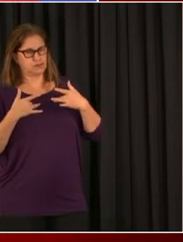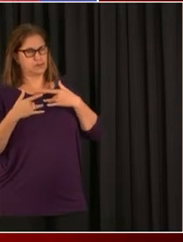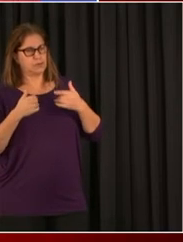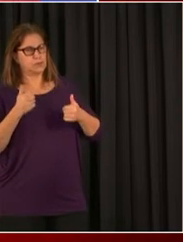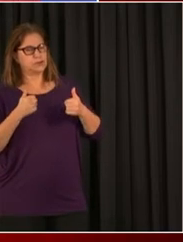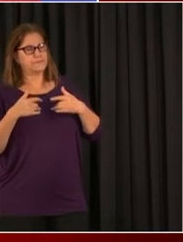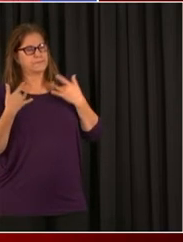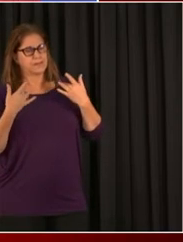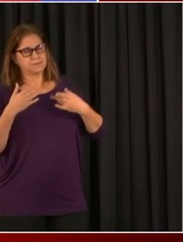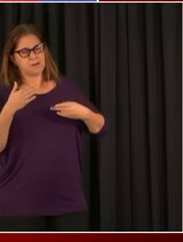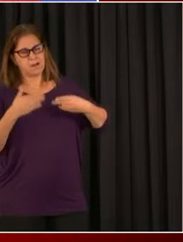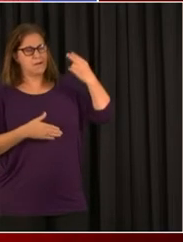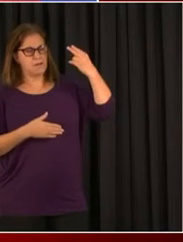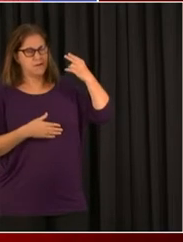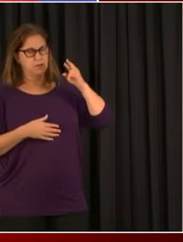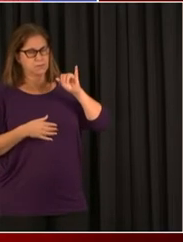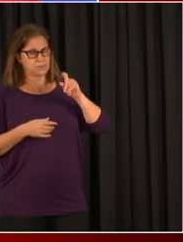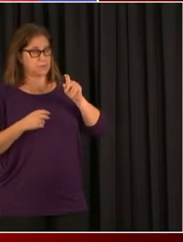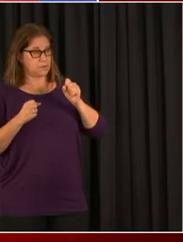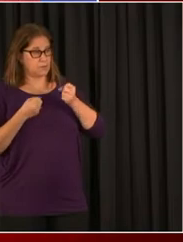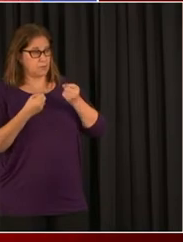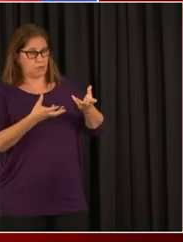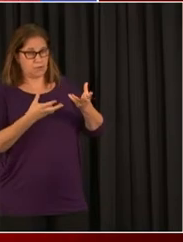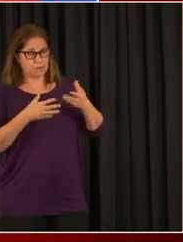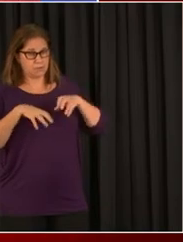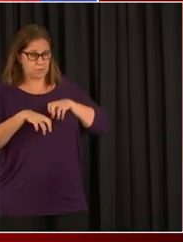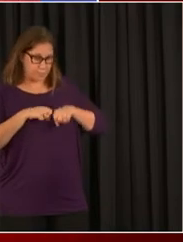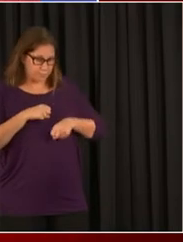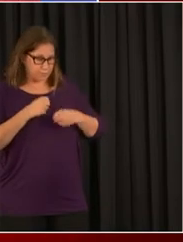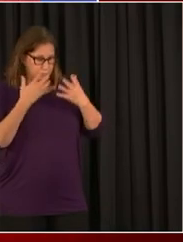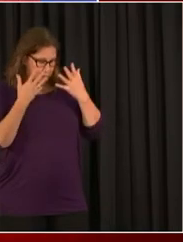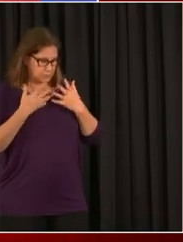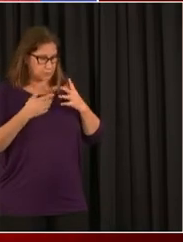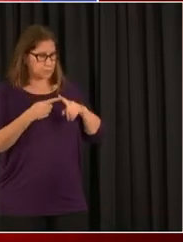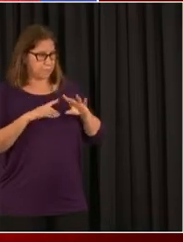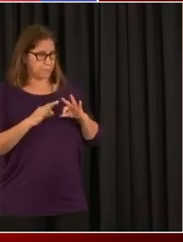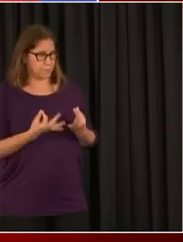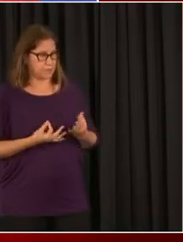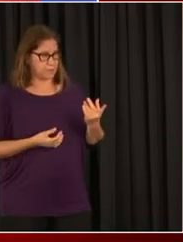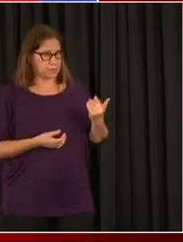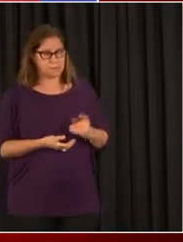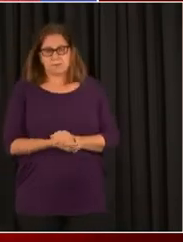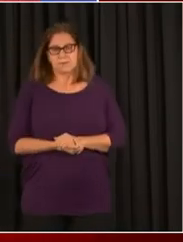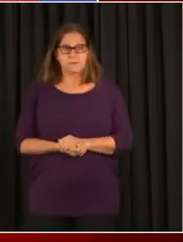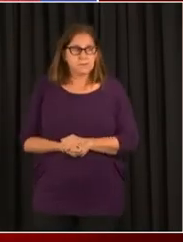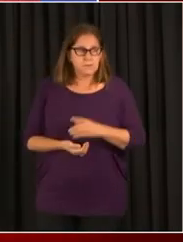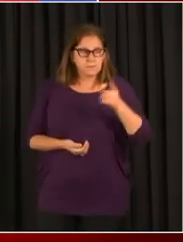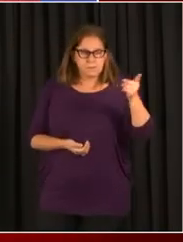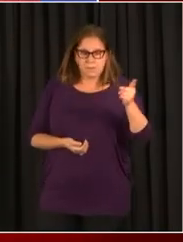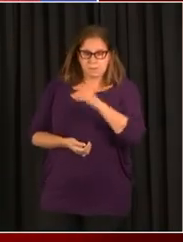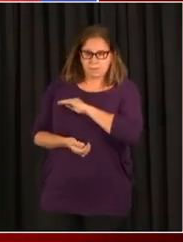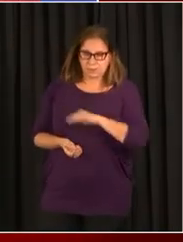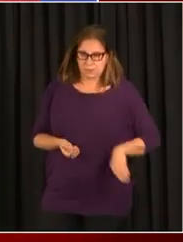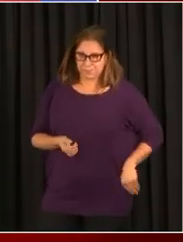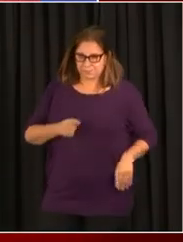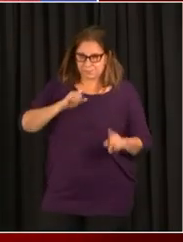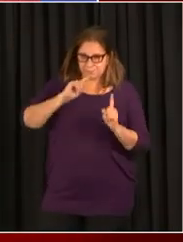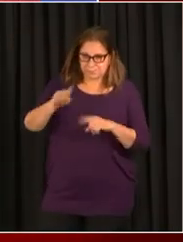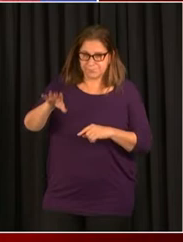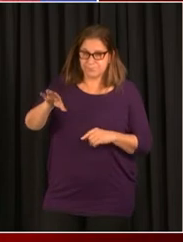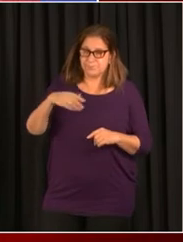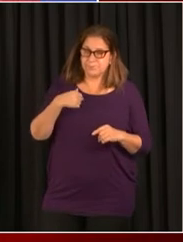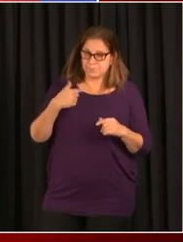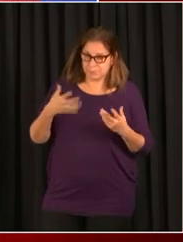turn tragic for a family? Well, I think that it should be clear from my